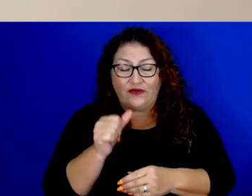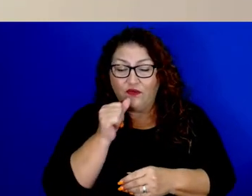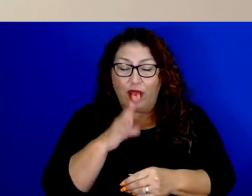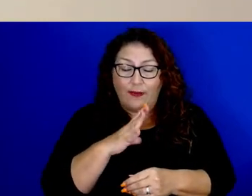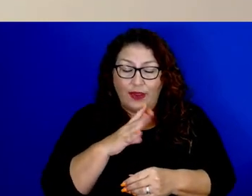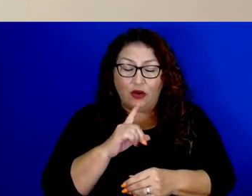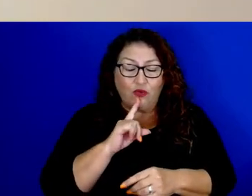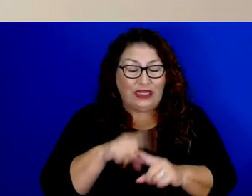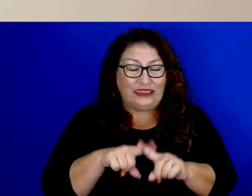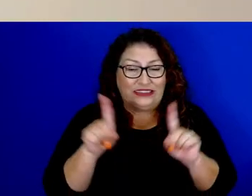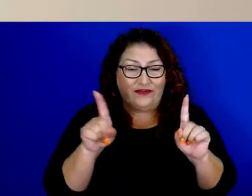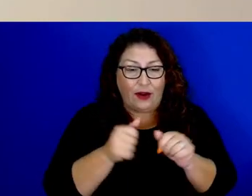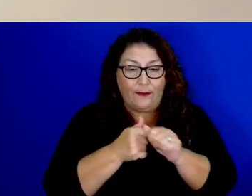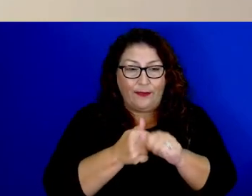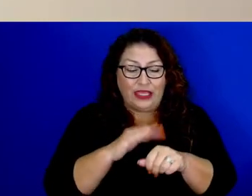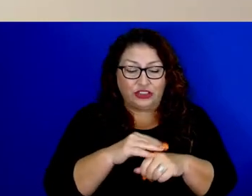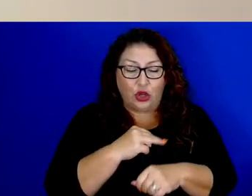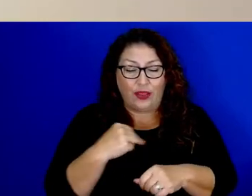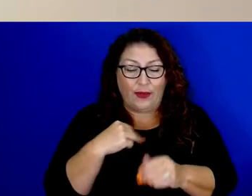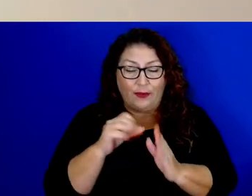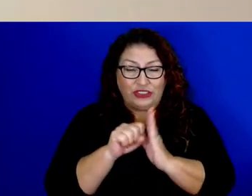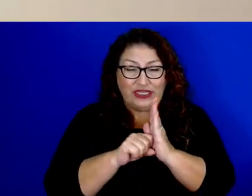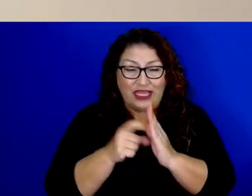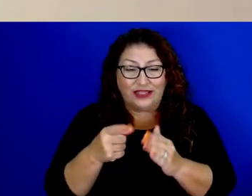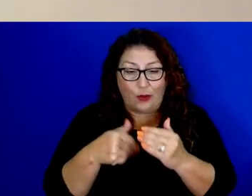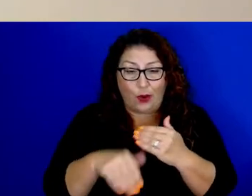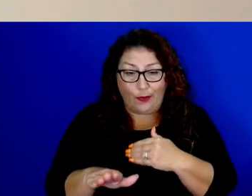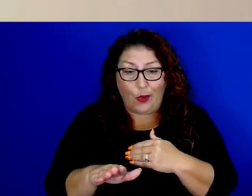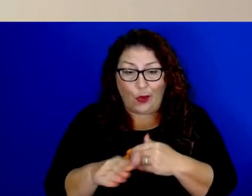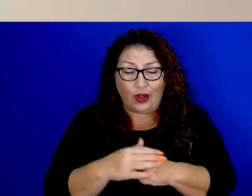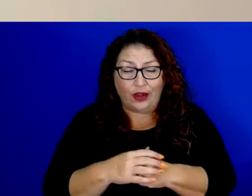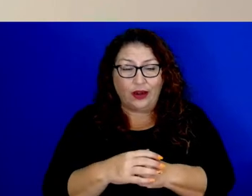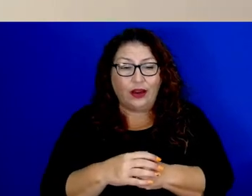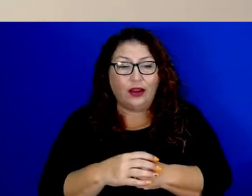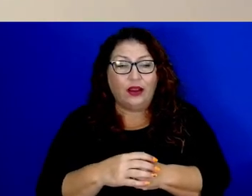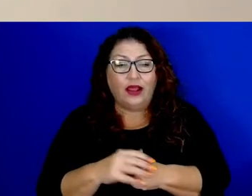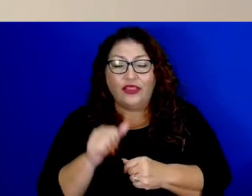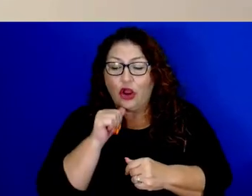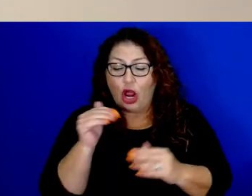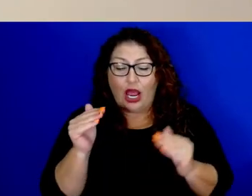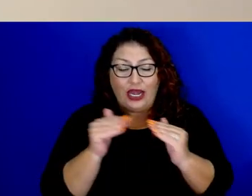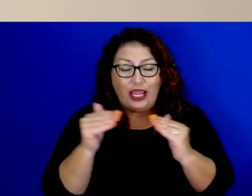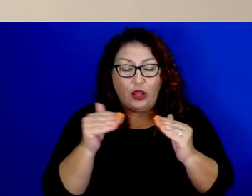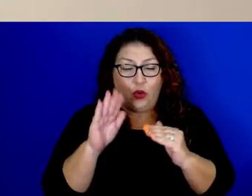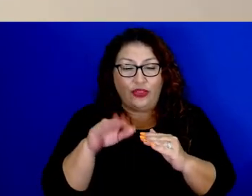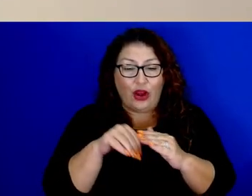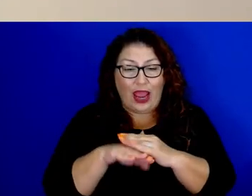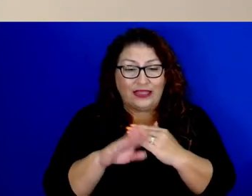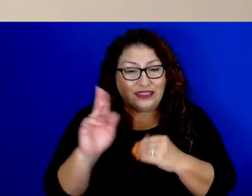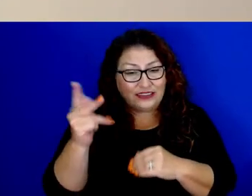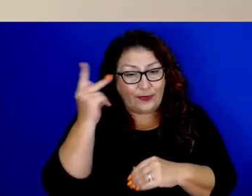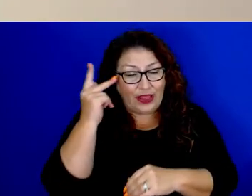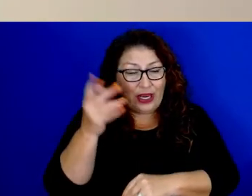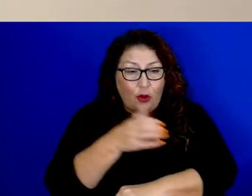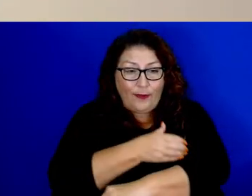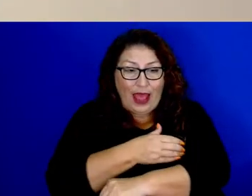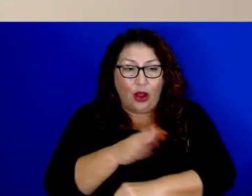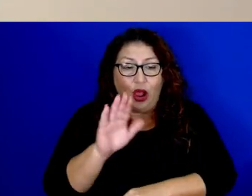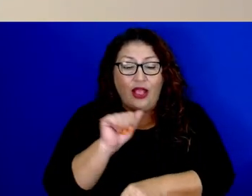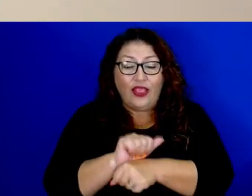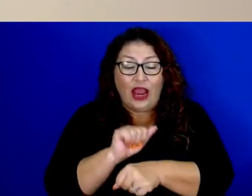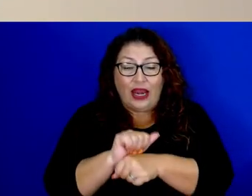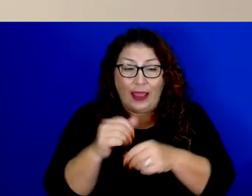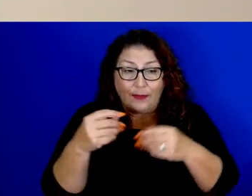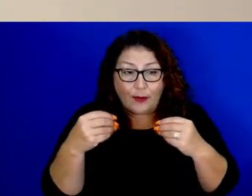state they were born in. They are unequal in their access to political power, in their labor market chances, even in their safety